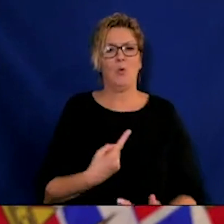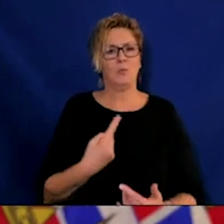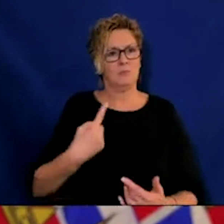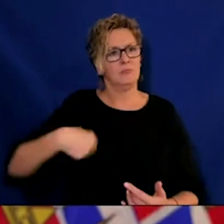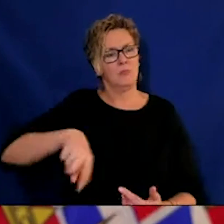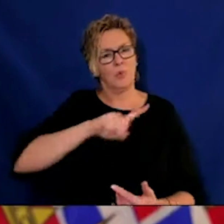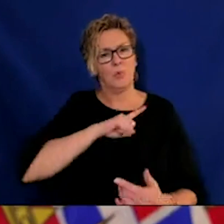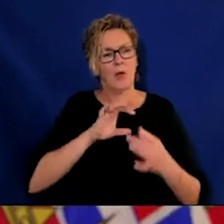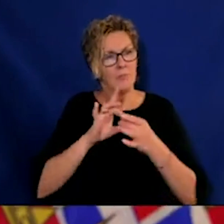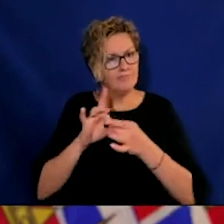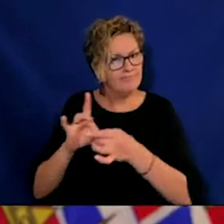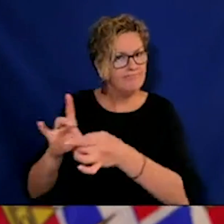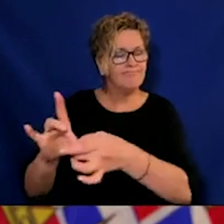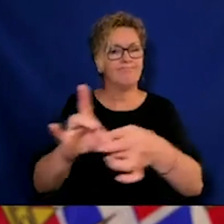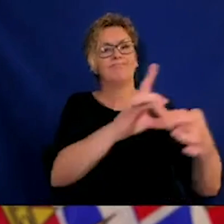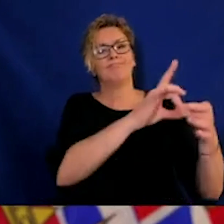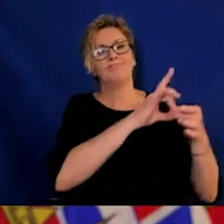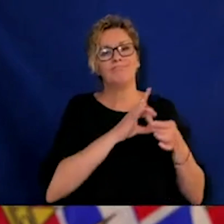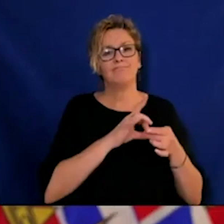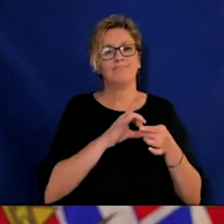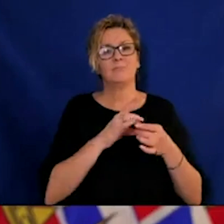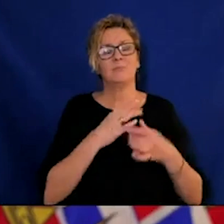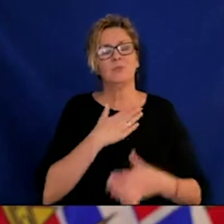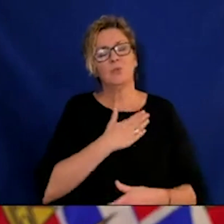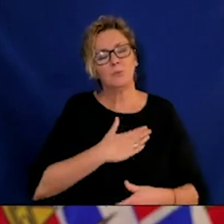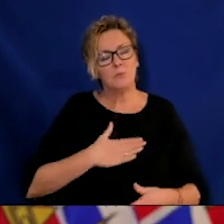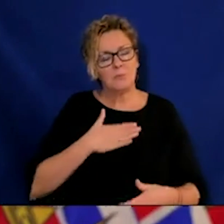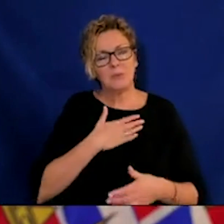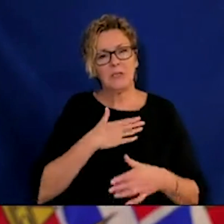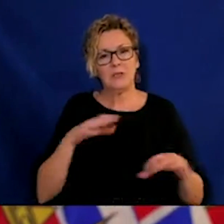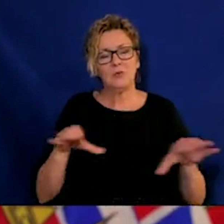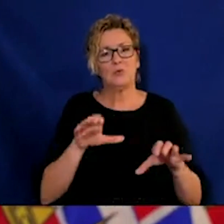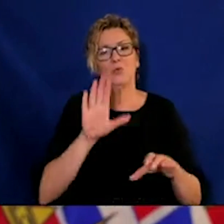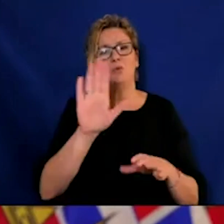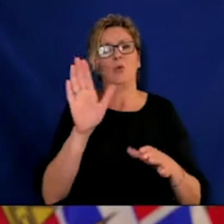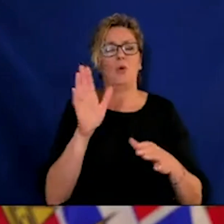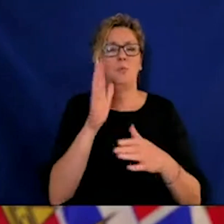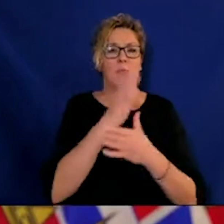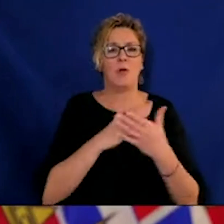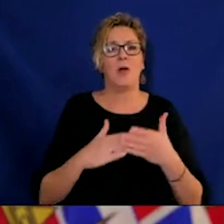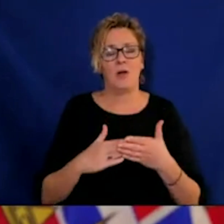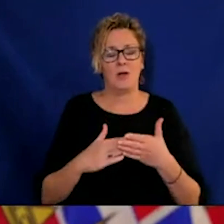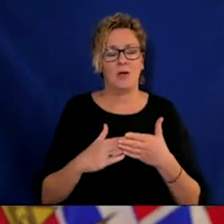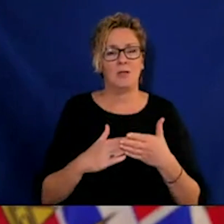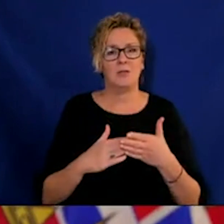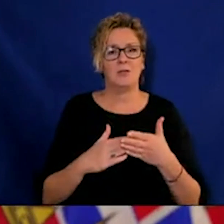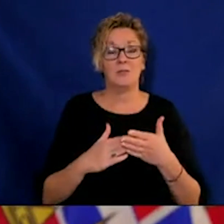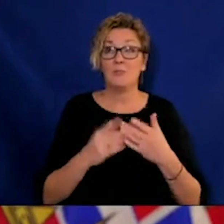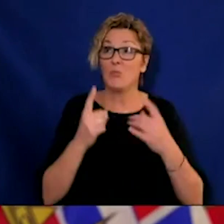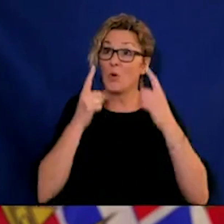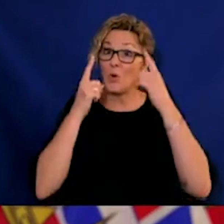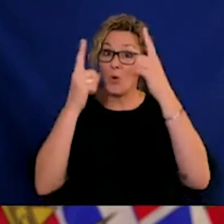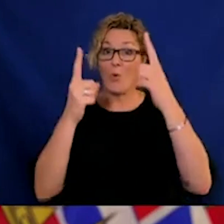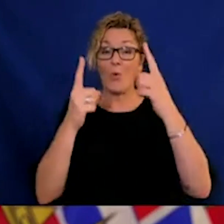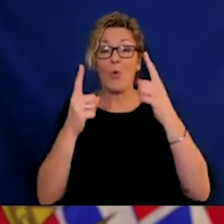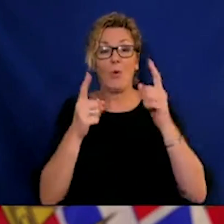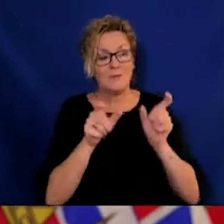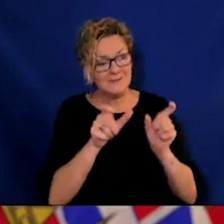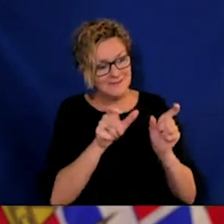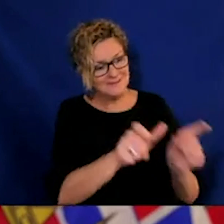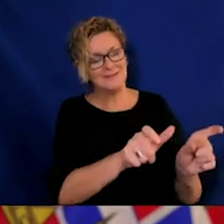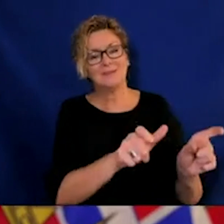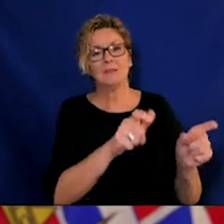I ask you, please, do your part today to show community, to slow our transmission, to